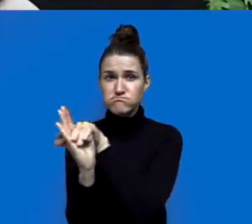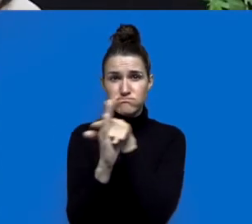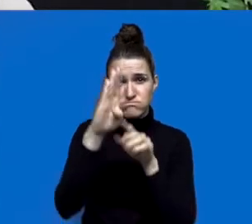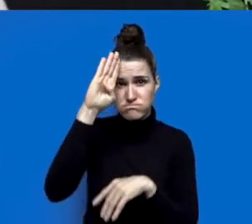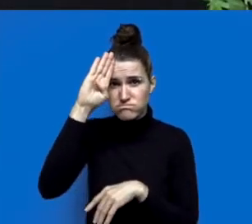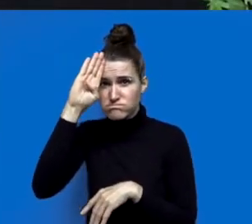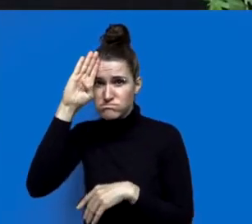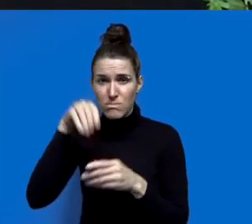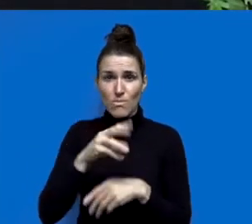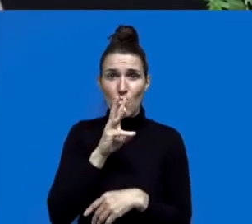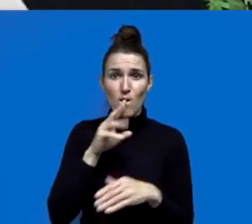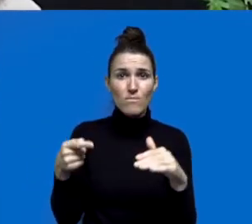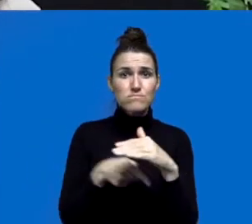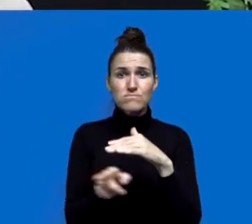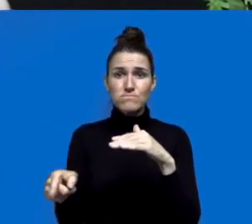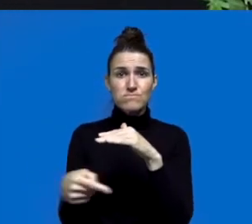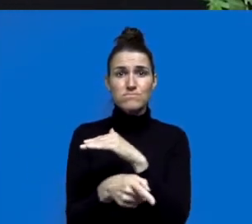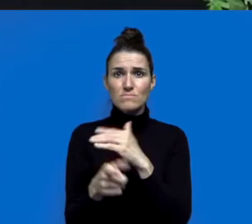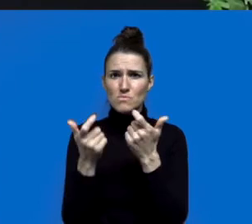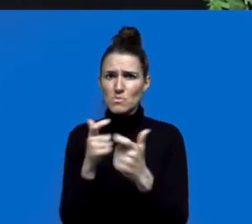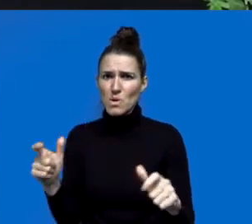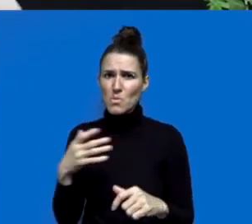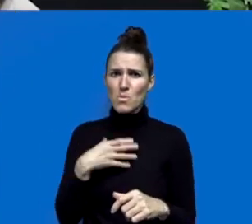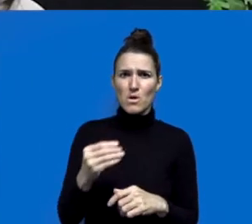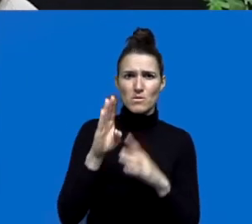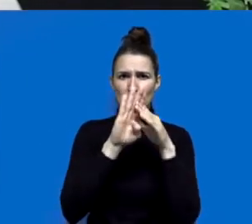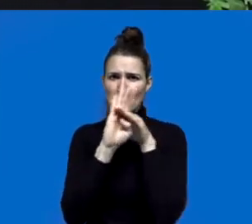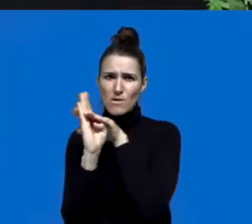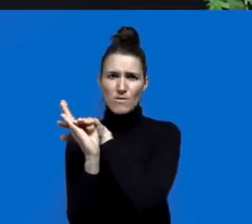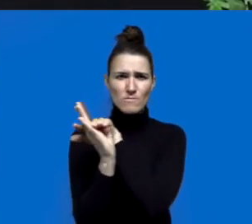lurking in the water. A great white